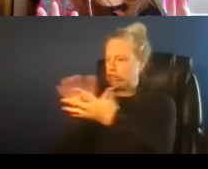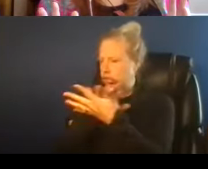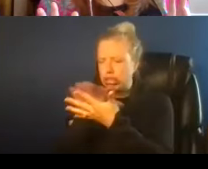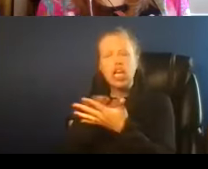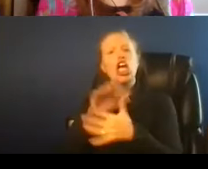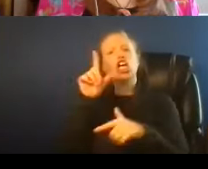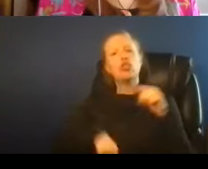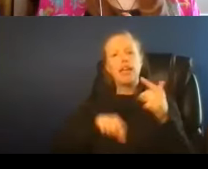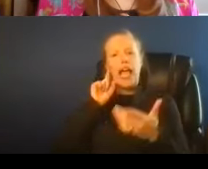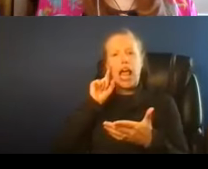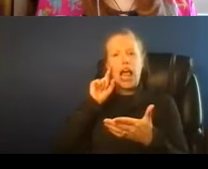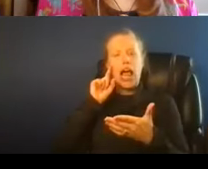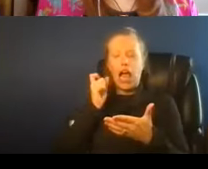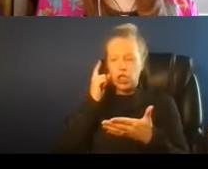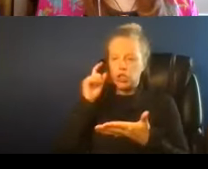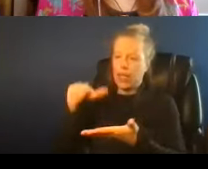ground in things.